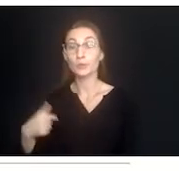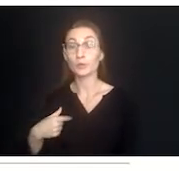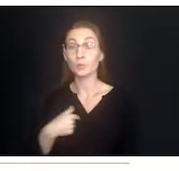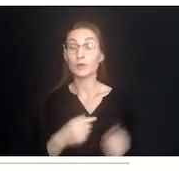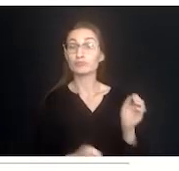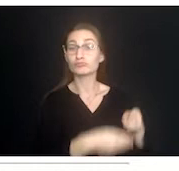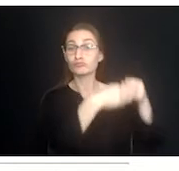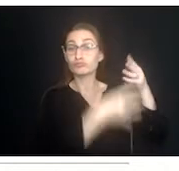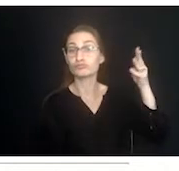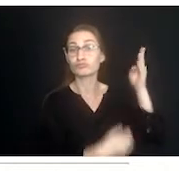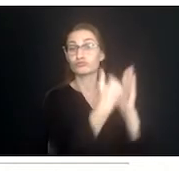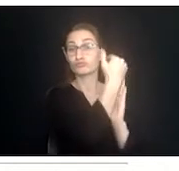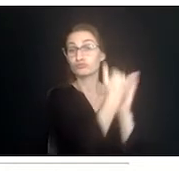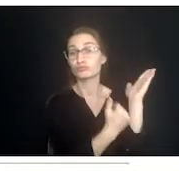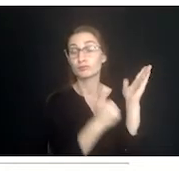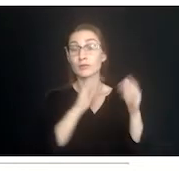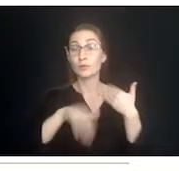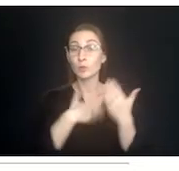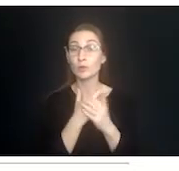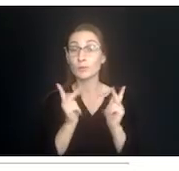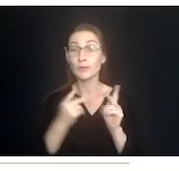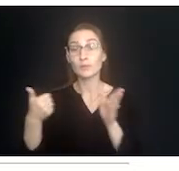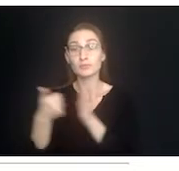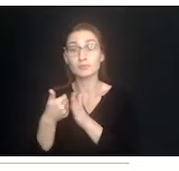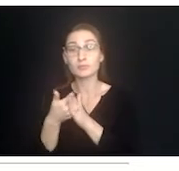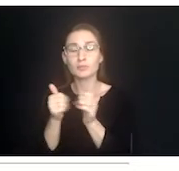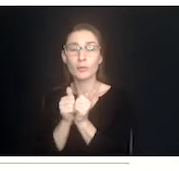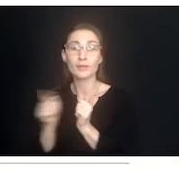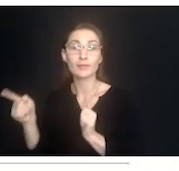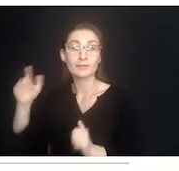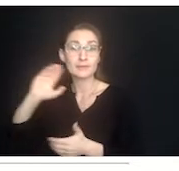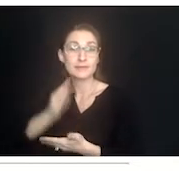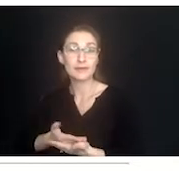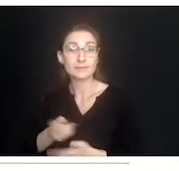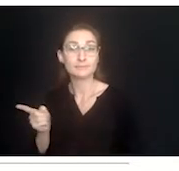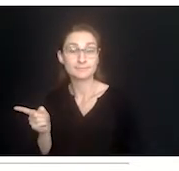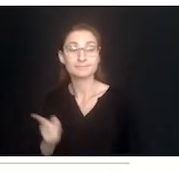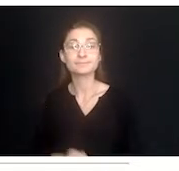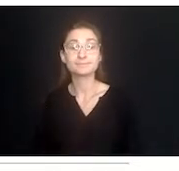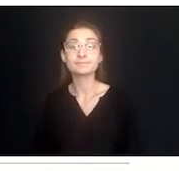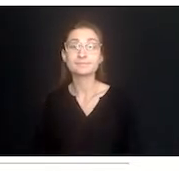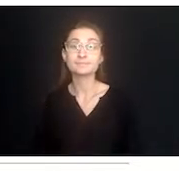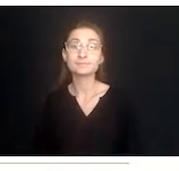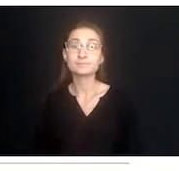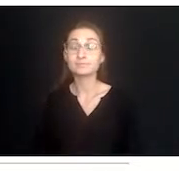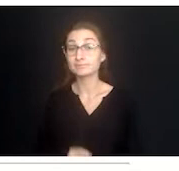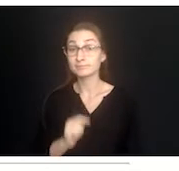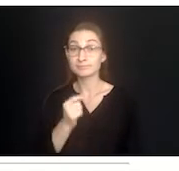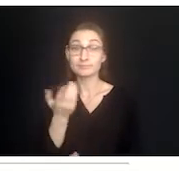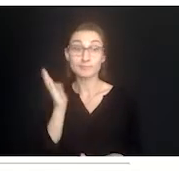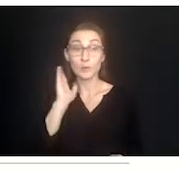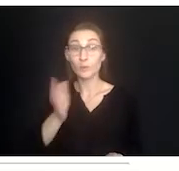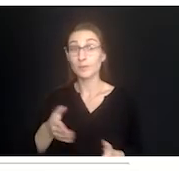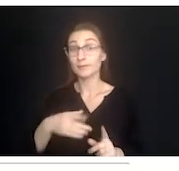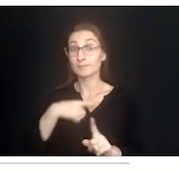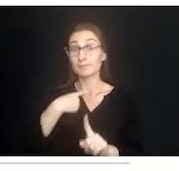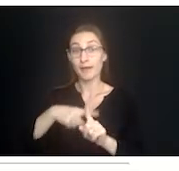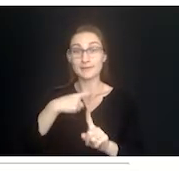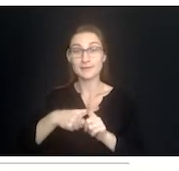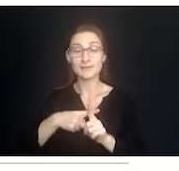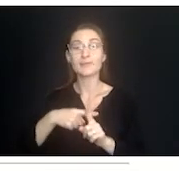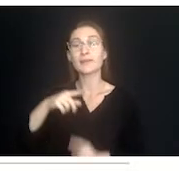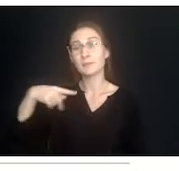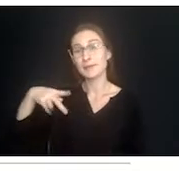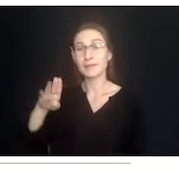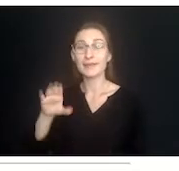of his time and with who? We created a list of people who work closely with Richie and who was involved in his everyday life. This would